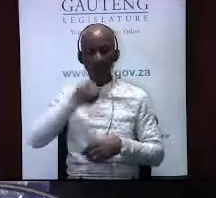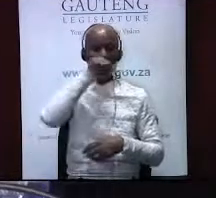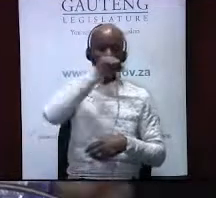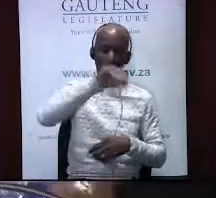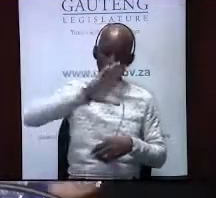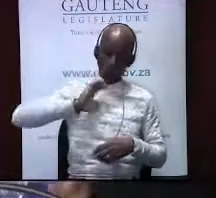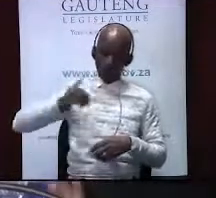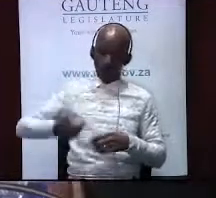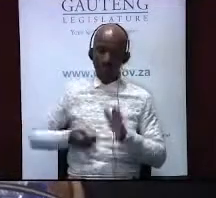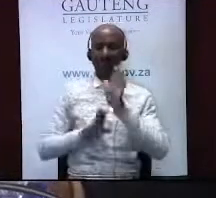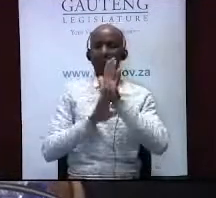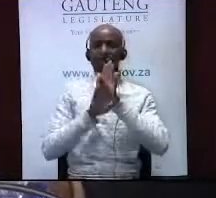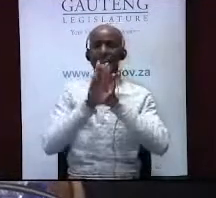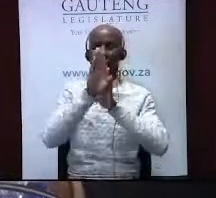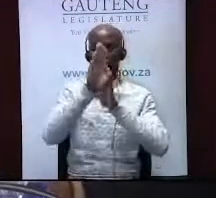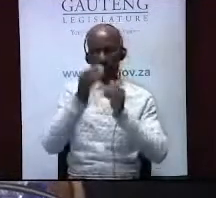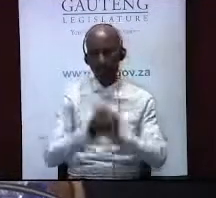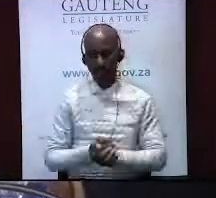be elevated.